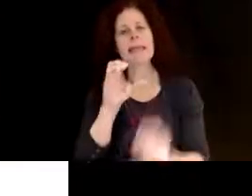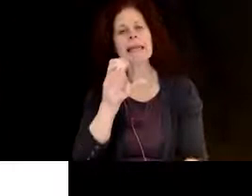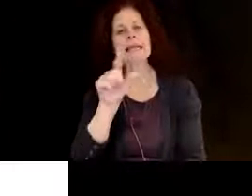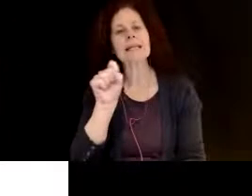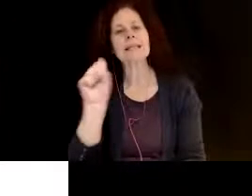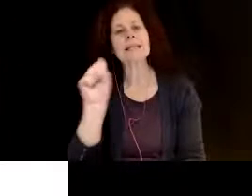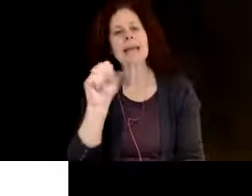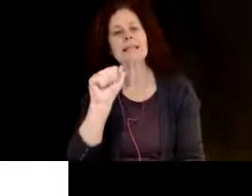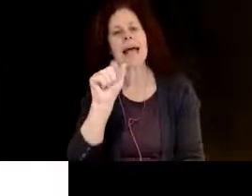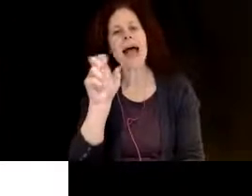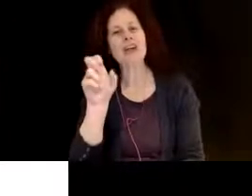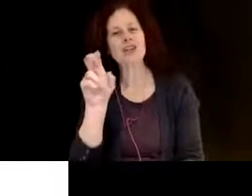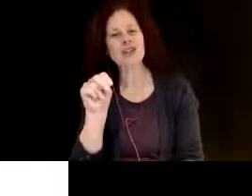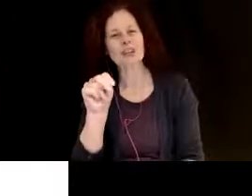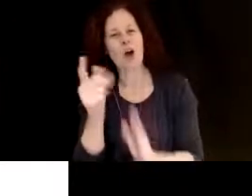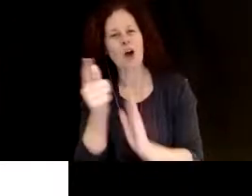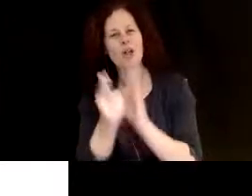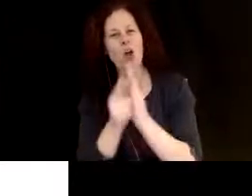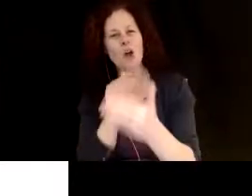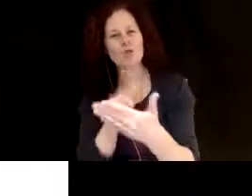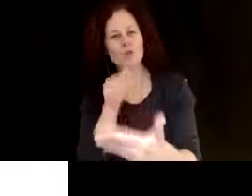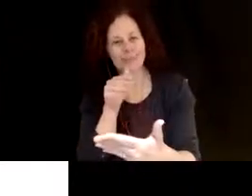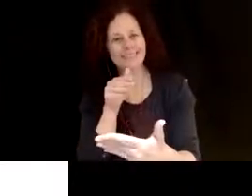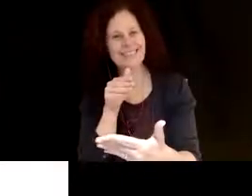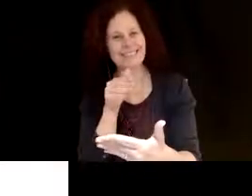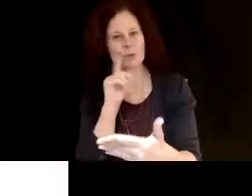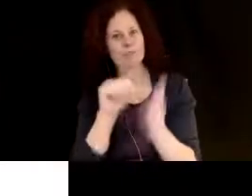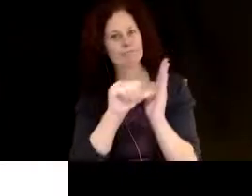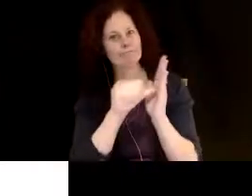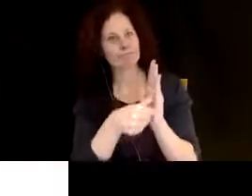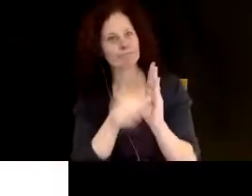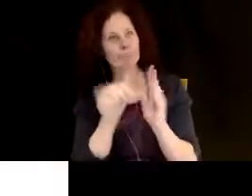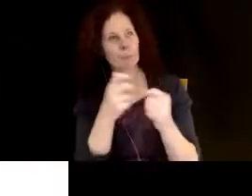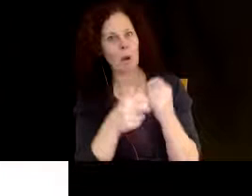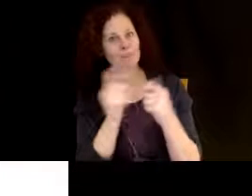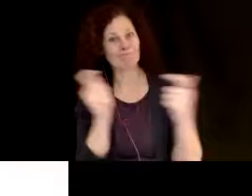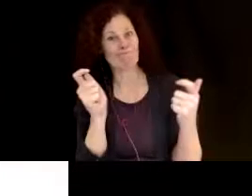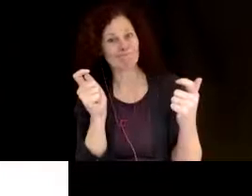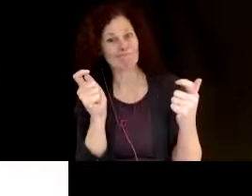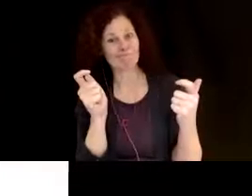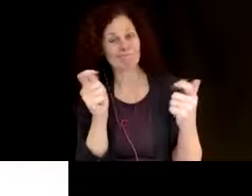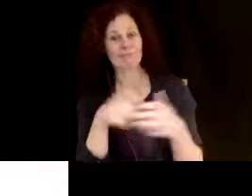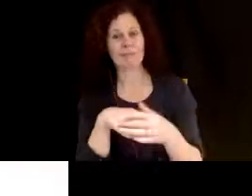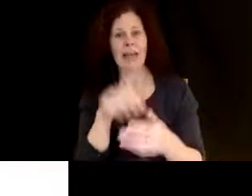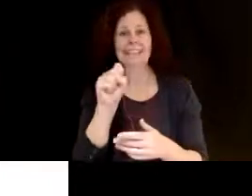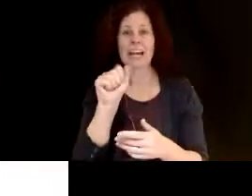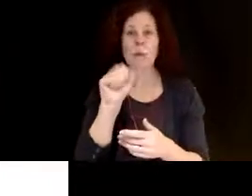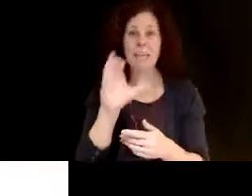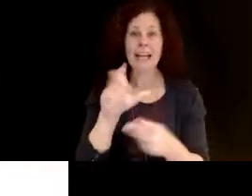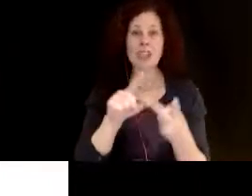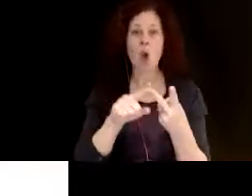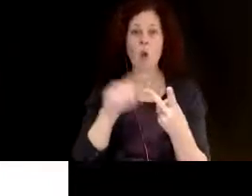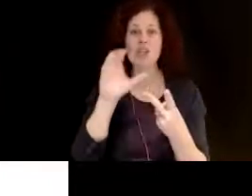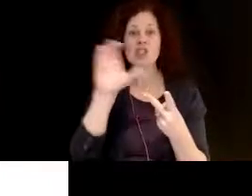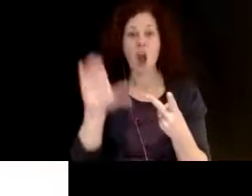the enormity and widespread scale of the problem, including in Sacramento, Chicago, Seattle, and a very interesting